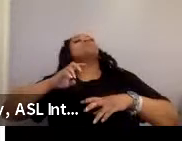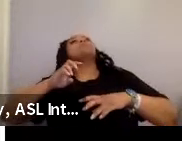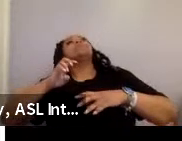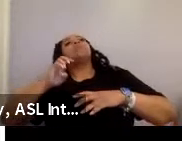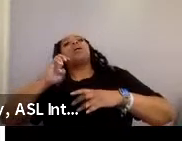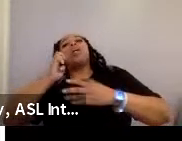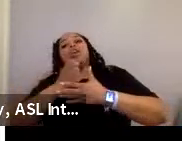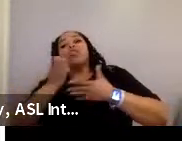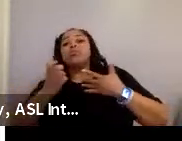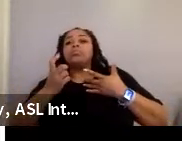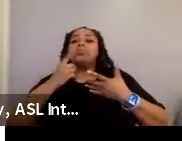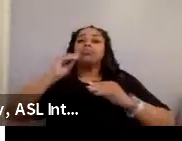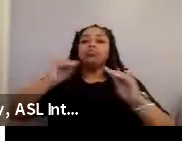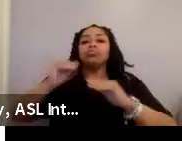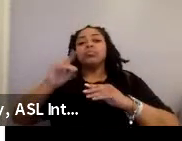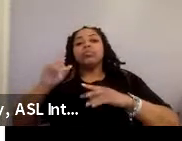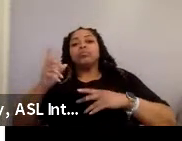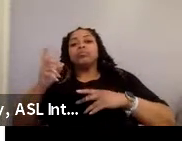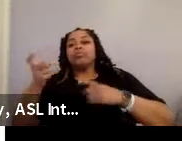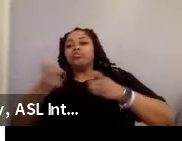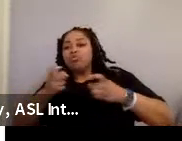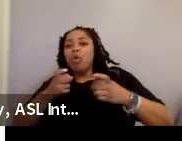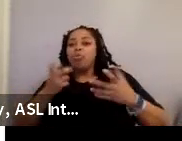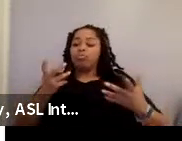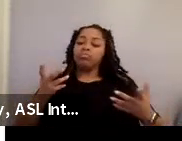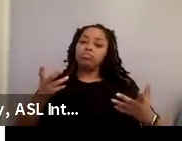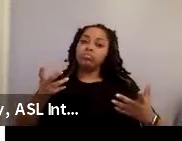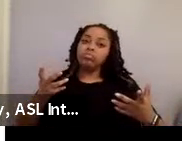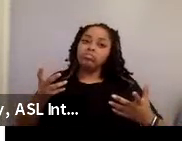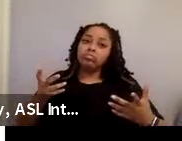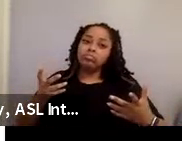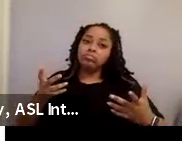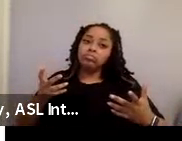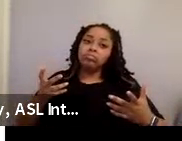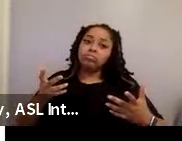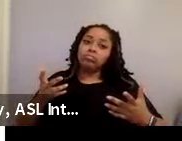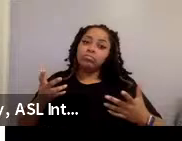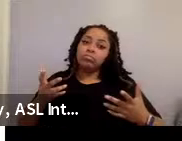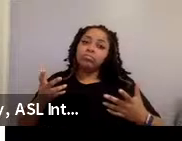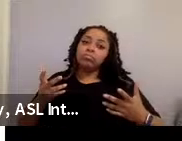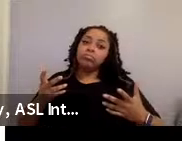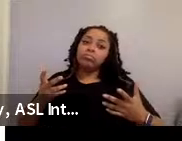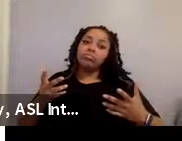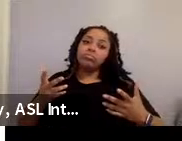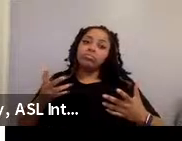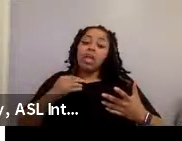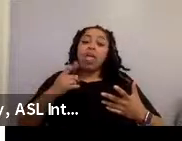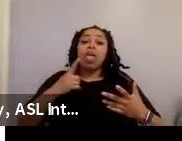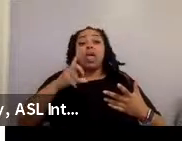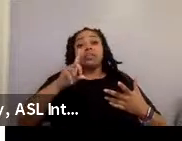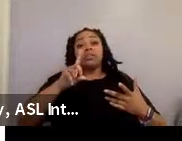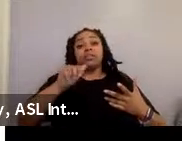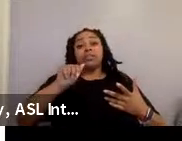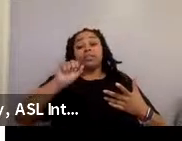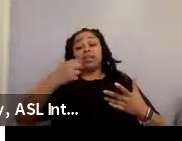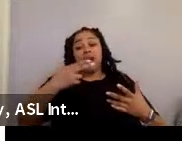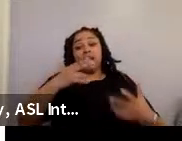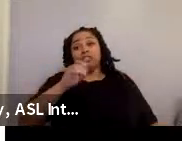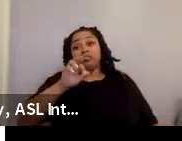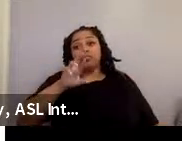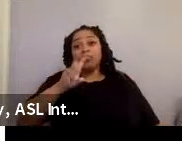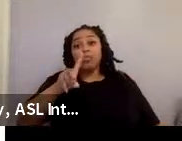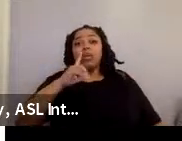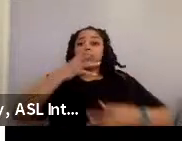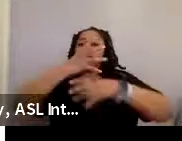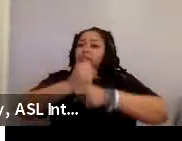management, movement, control. And in particular, like the vehicular dashboard is, visually summarizing all